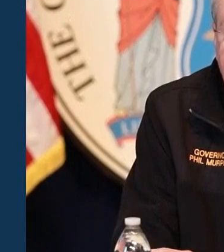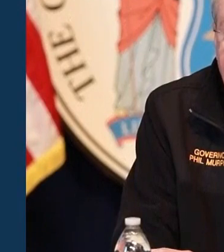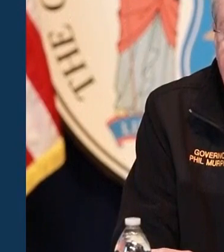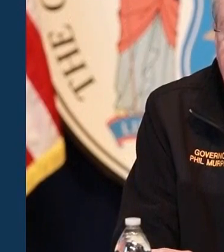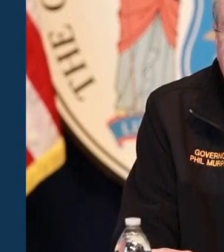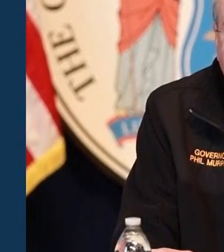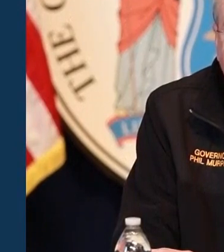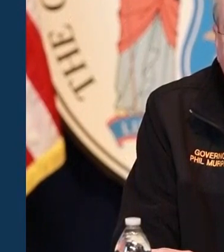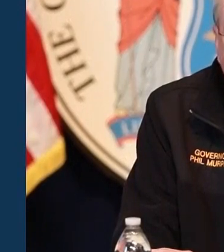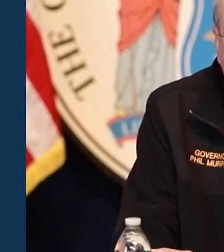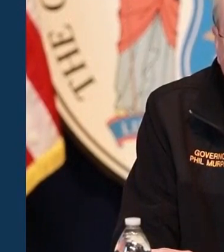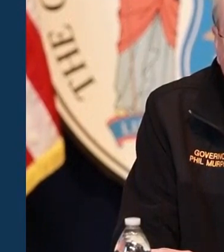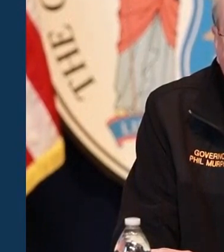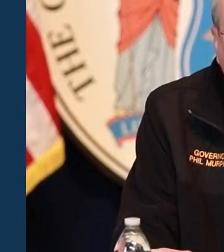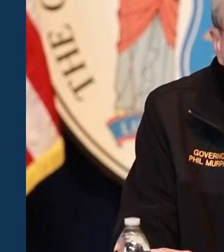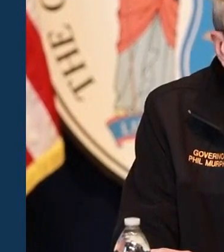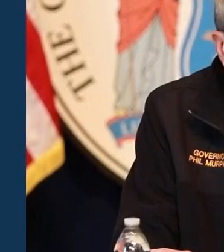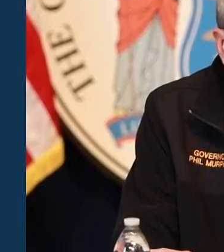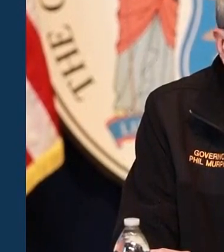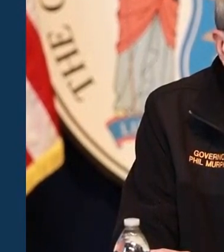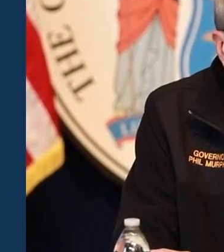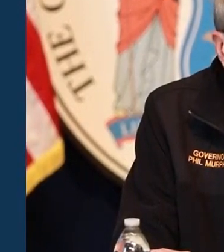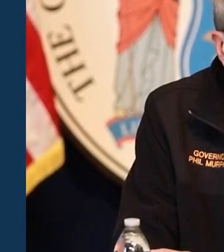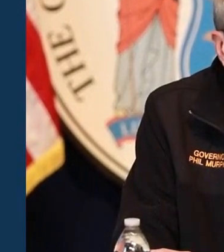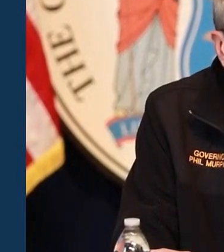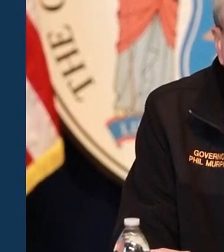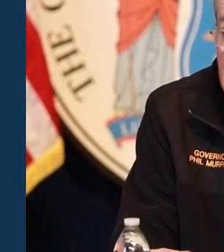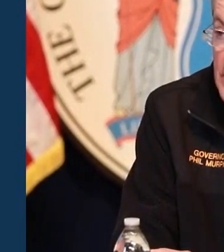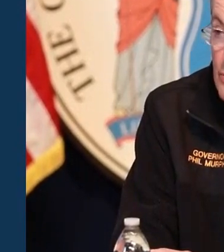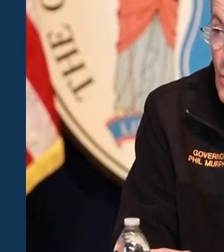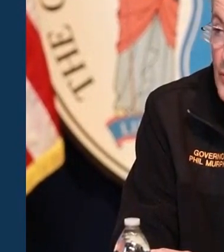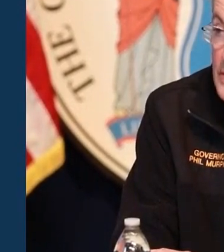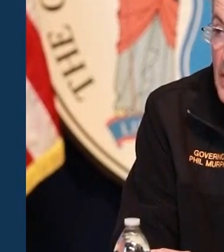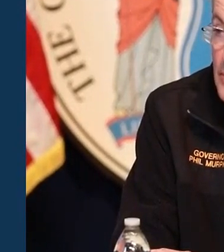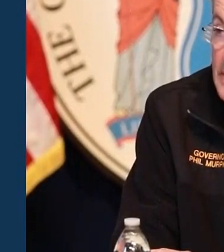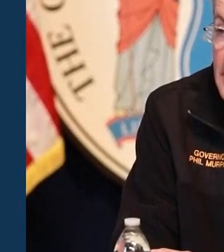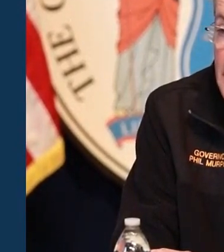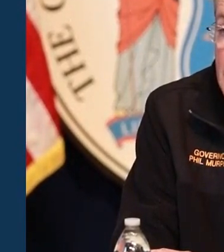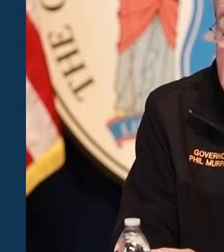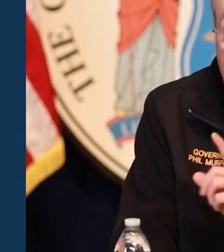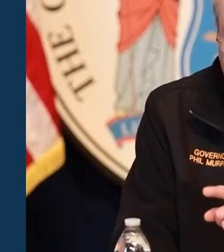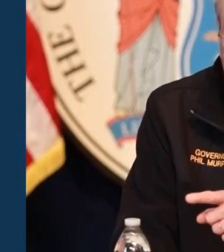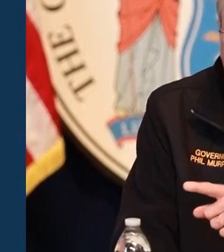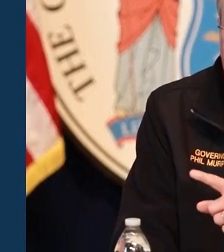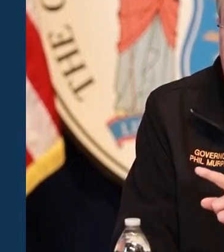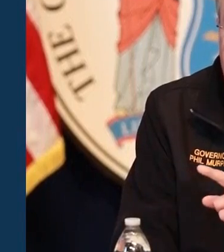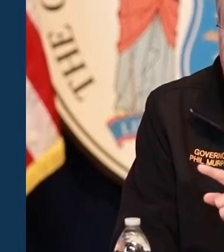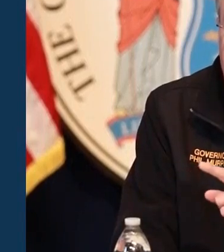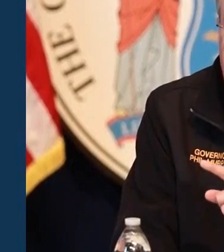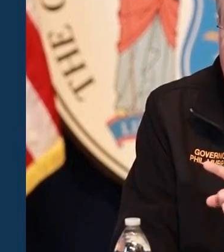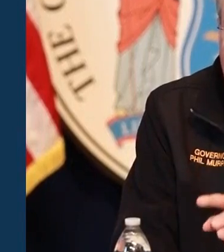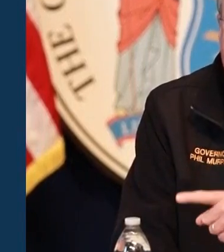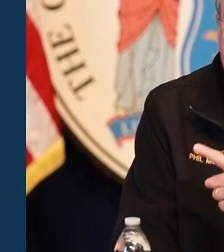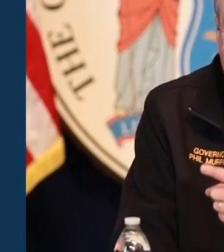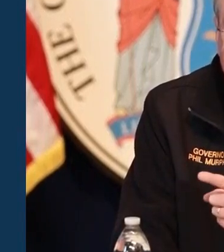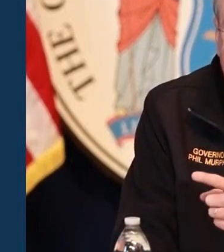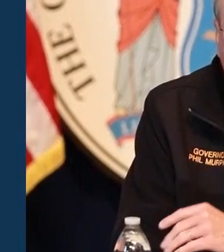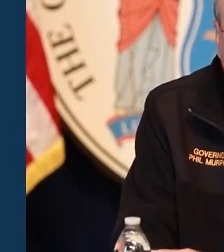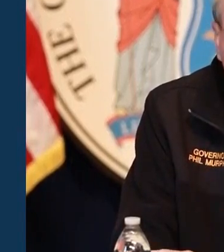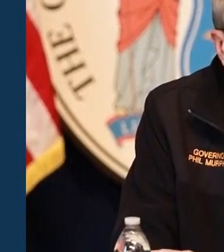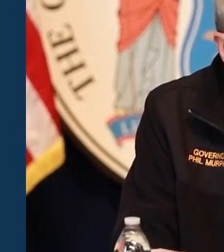counties where we are seeing a new color, which means it is more than doubling. It's doubling rather at